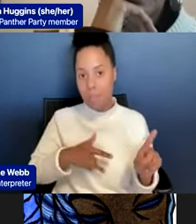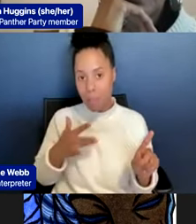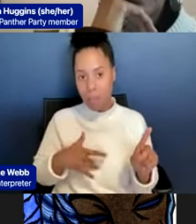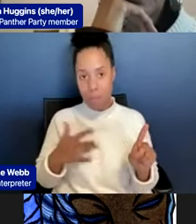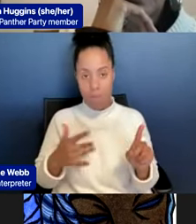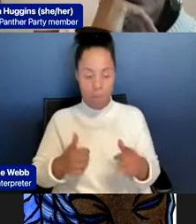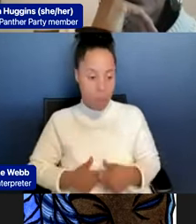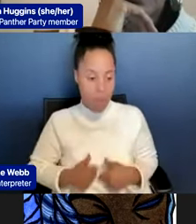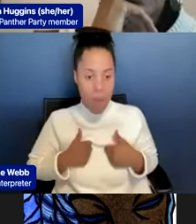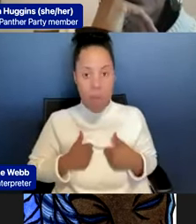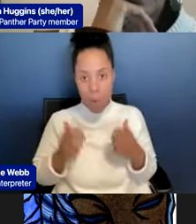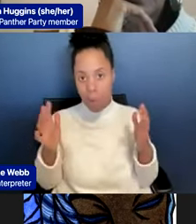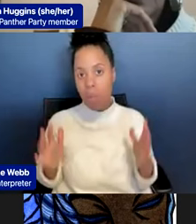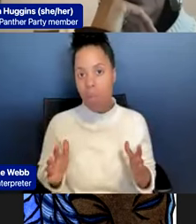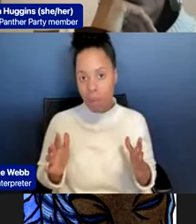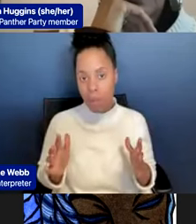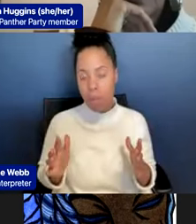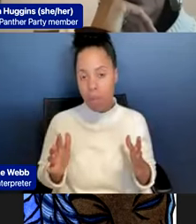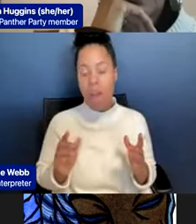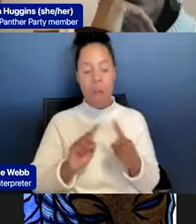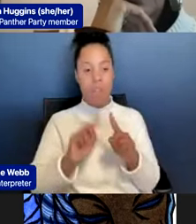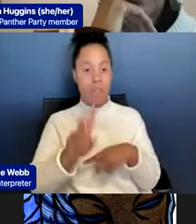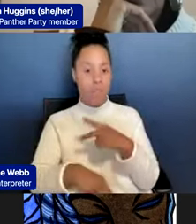a different type of economy, a different type of society